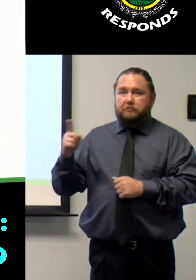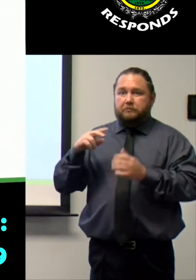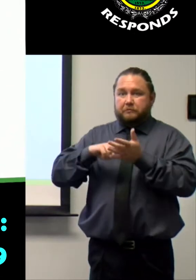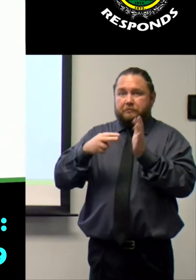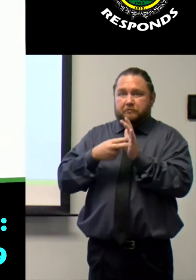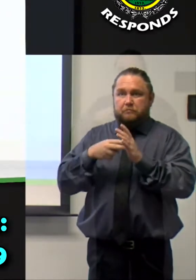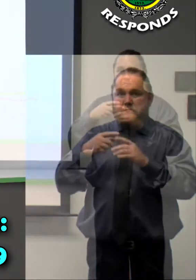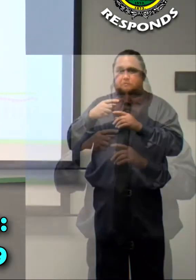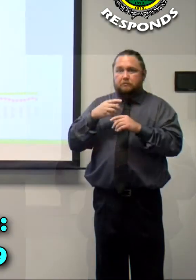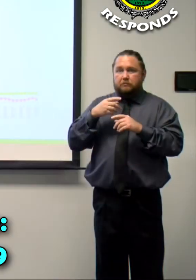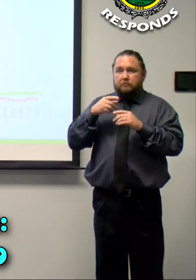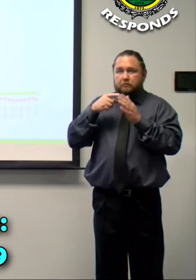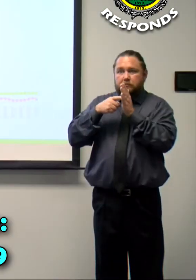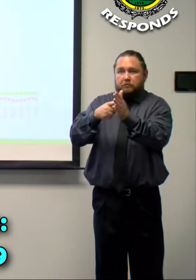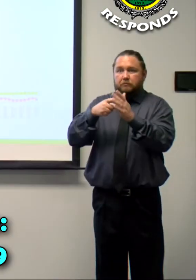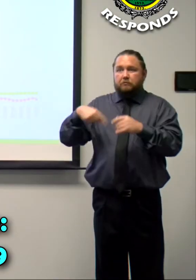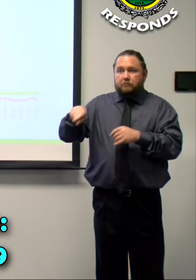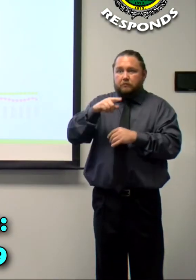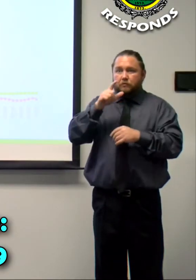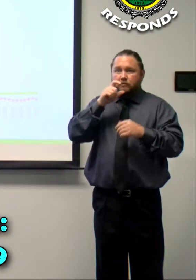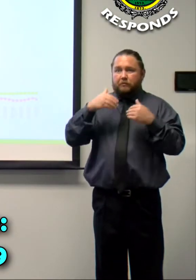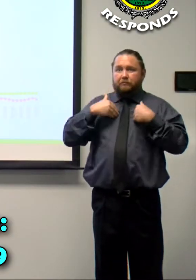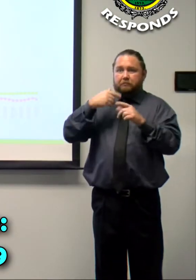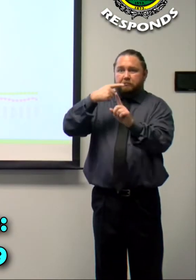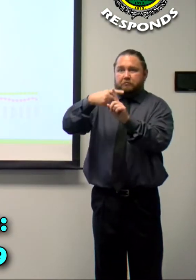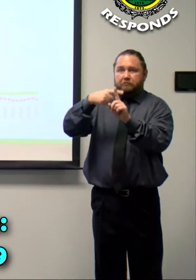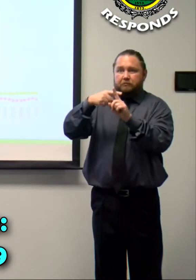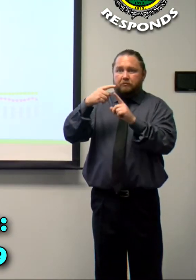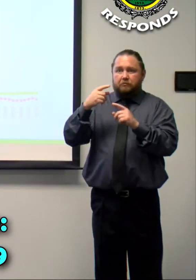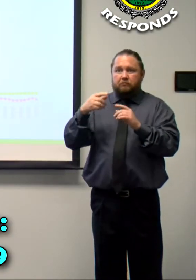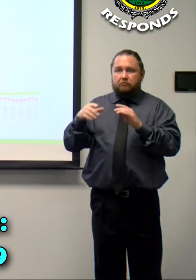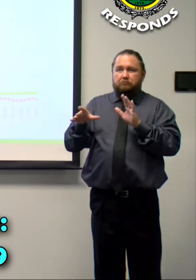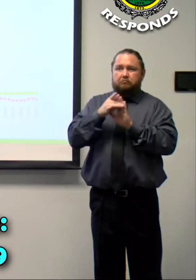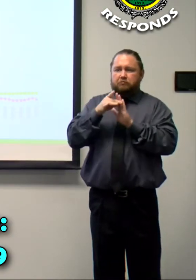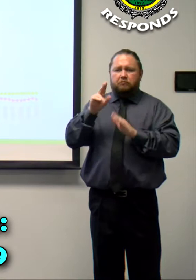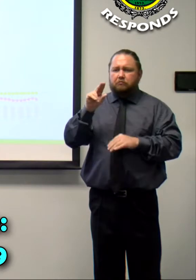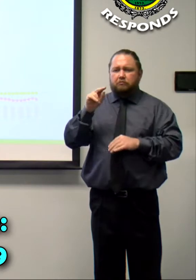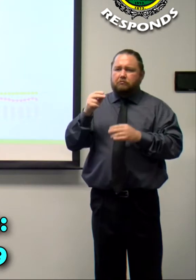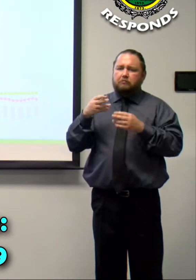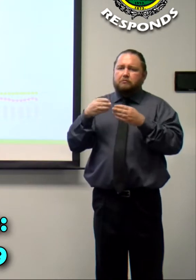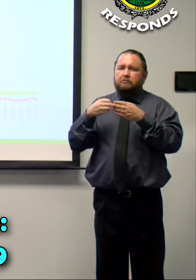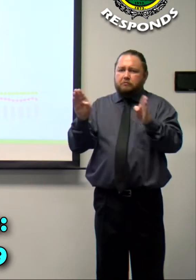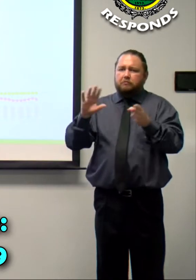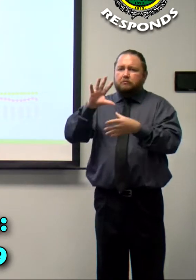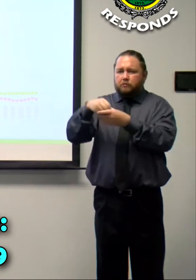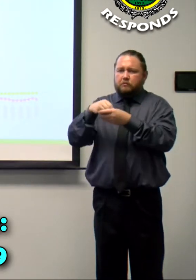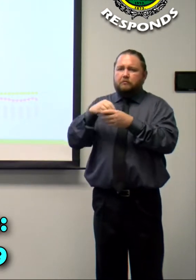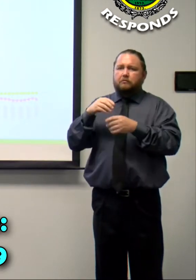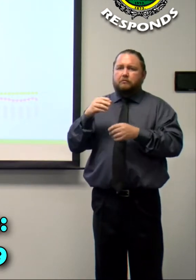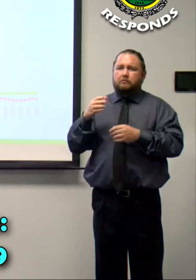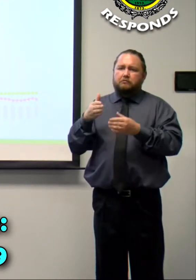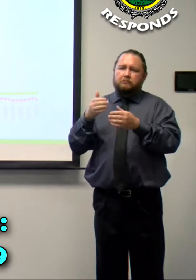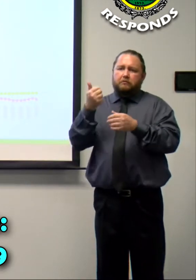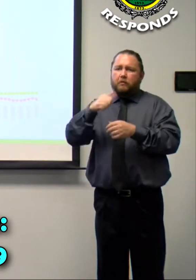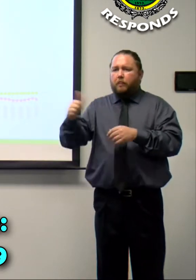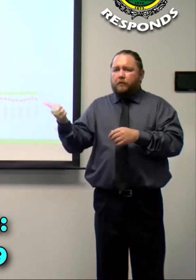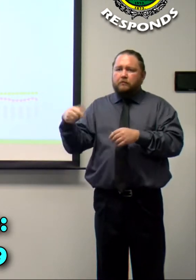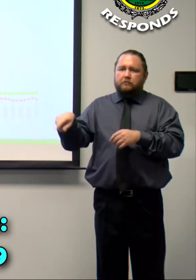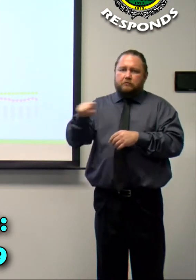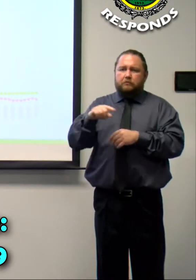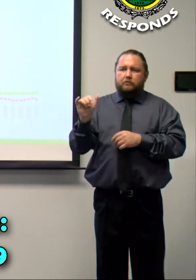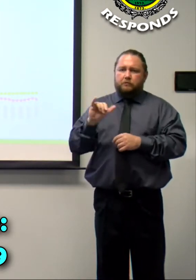people, patients that do test positive, but we also want to determine how widespread the virus has